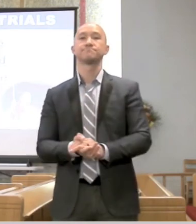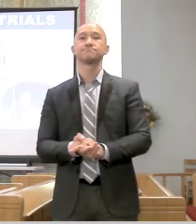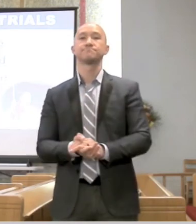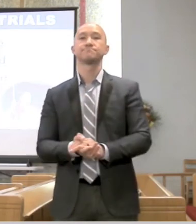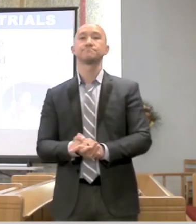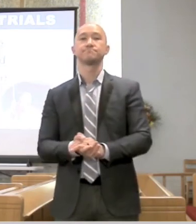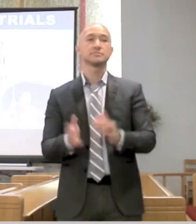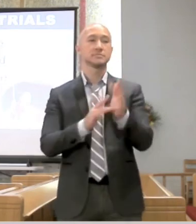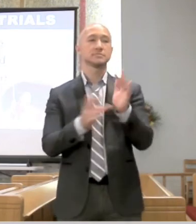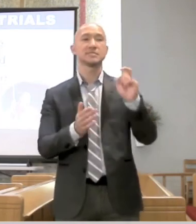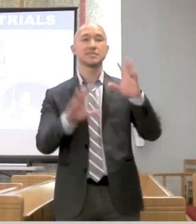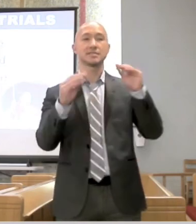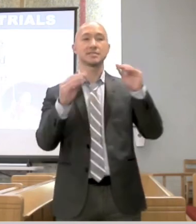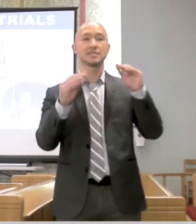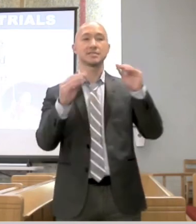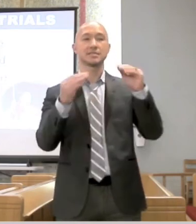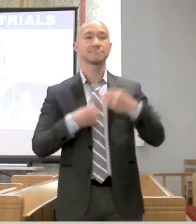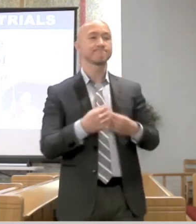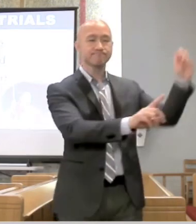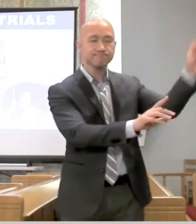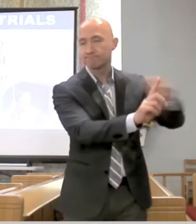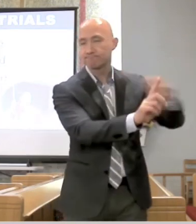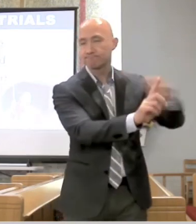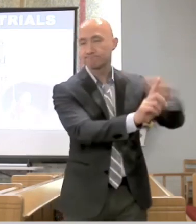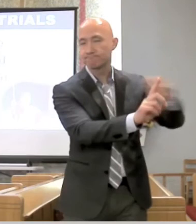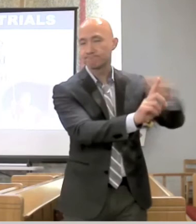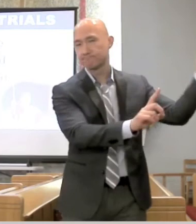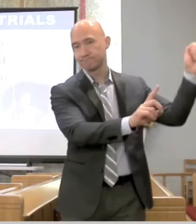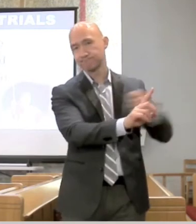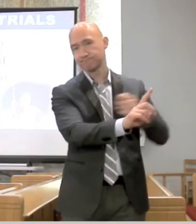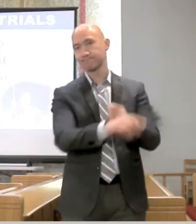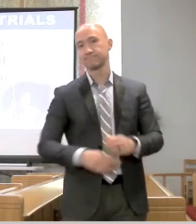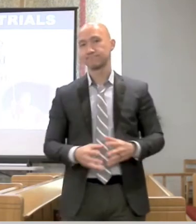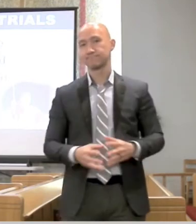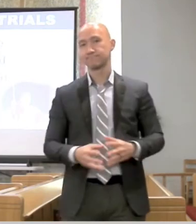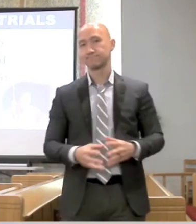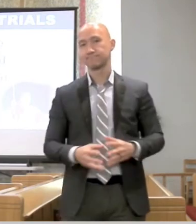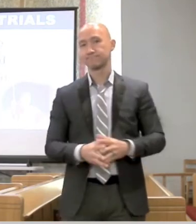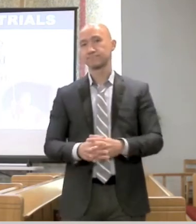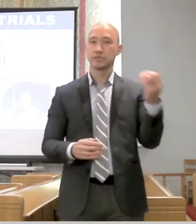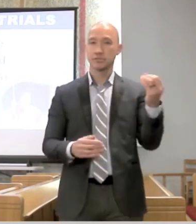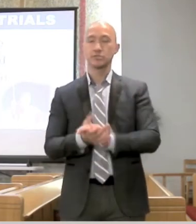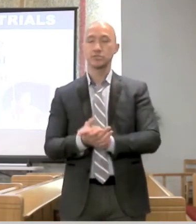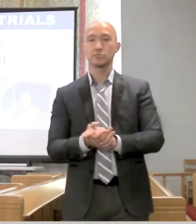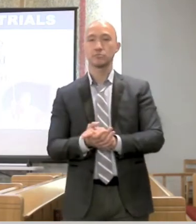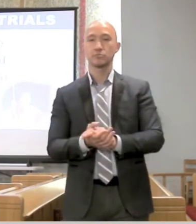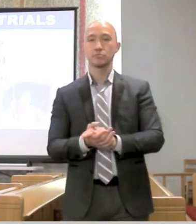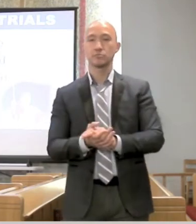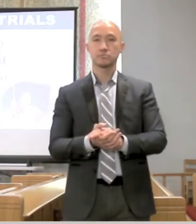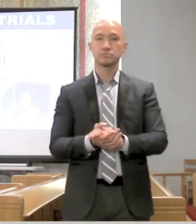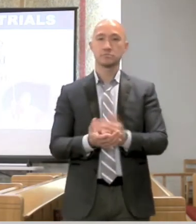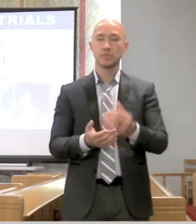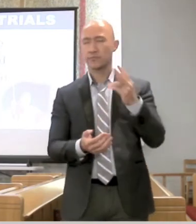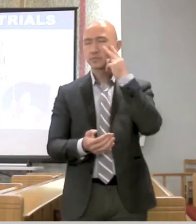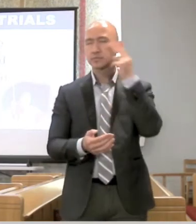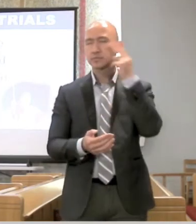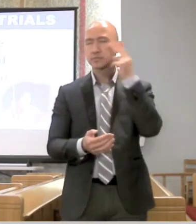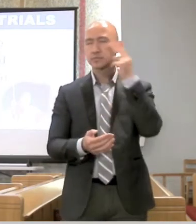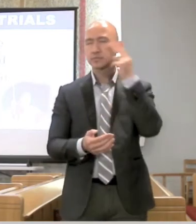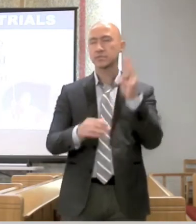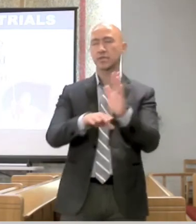we share with other people in the Love of God study. We've gone over that so many times. If you watch the movie The Passion of the